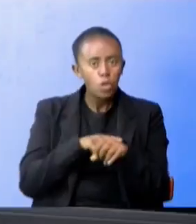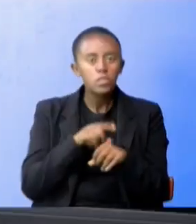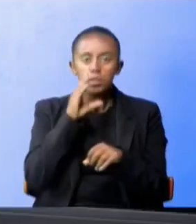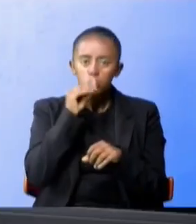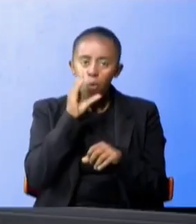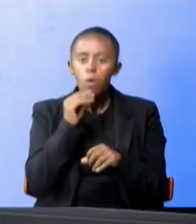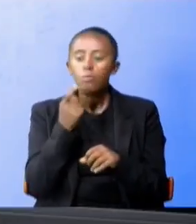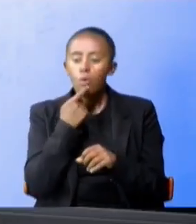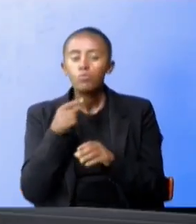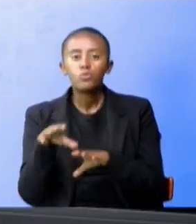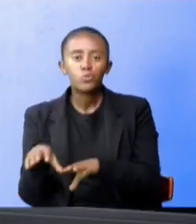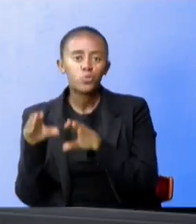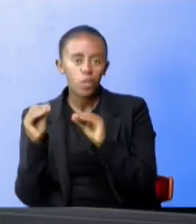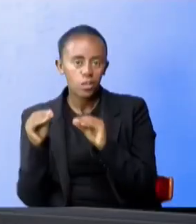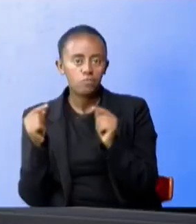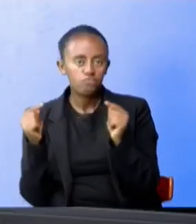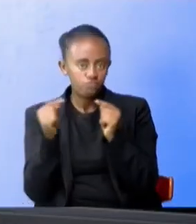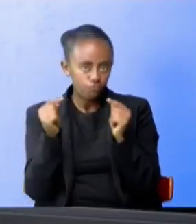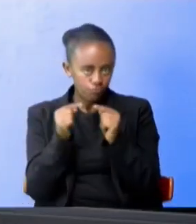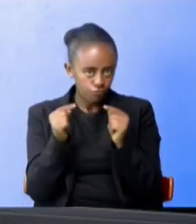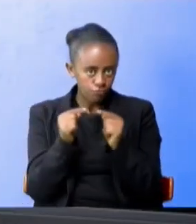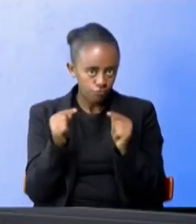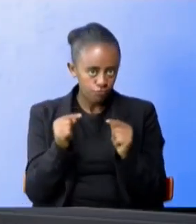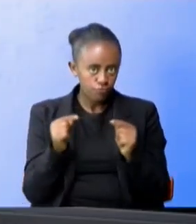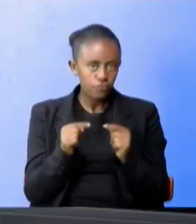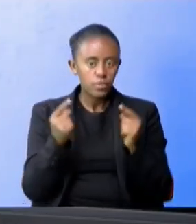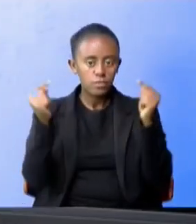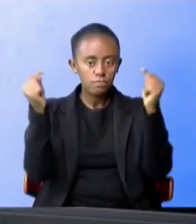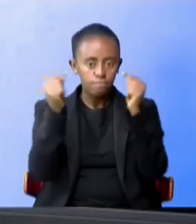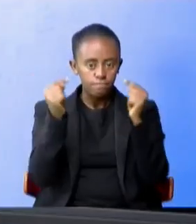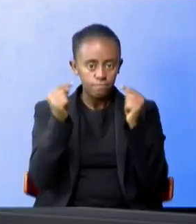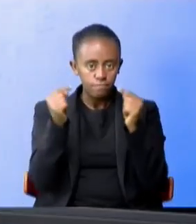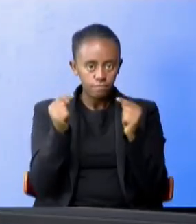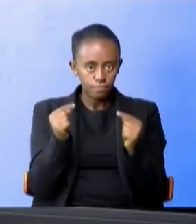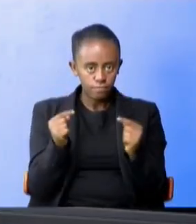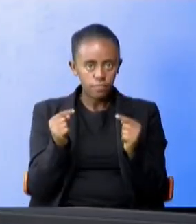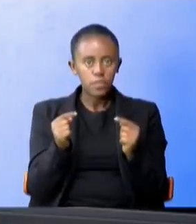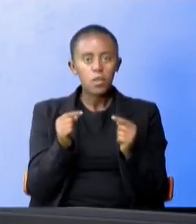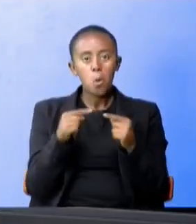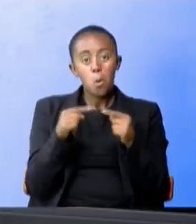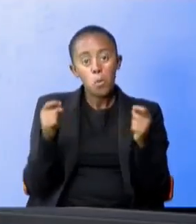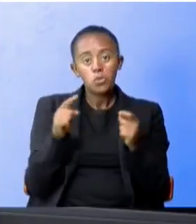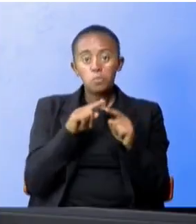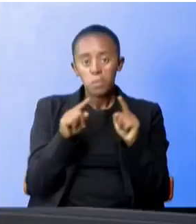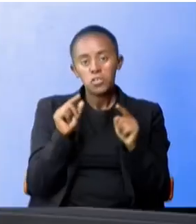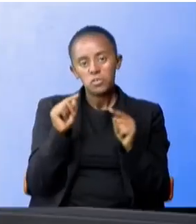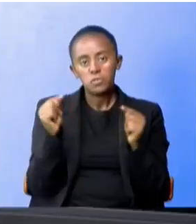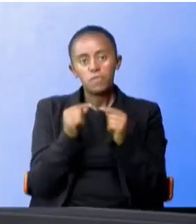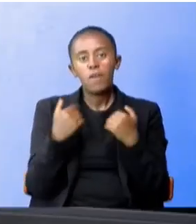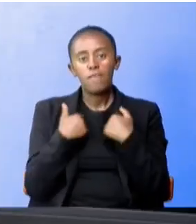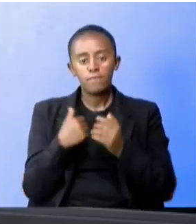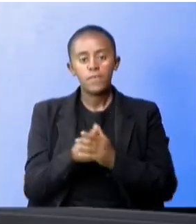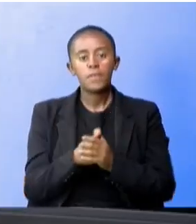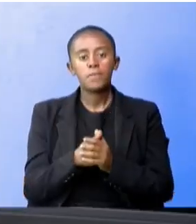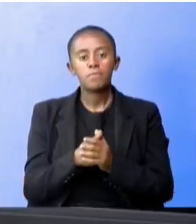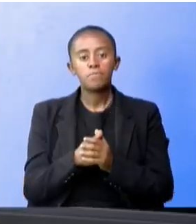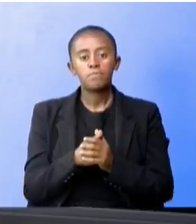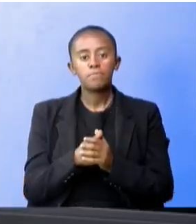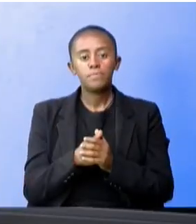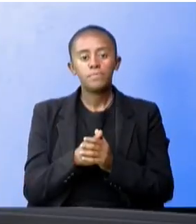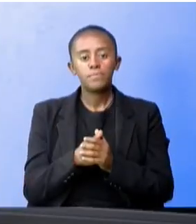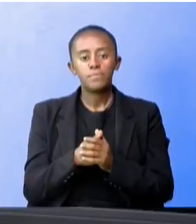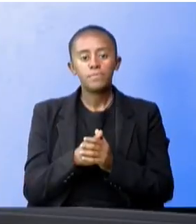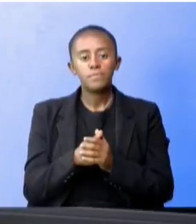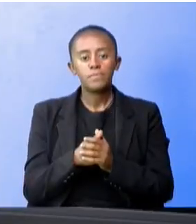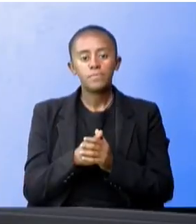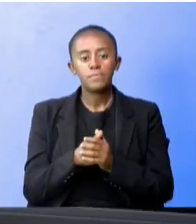about students. So they have a relationship, even though they are opposites. Another, this is